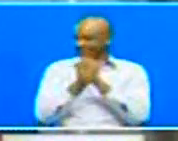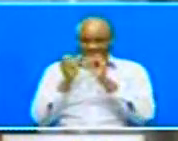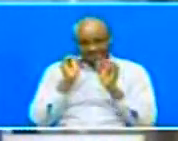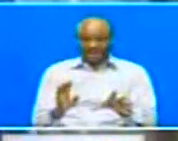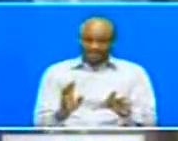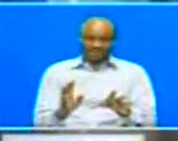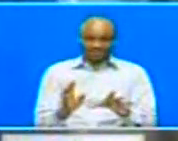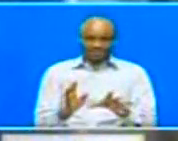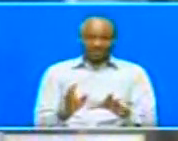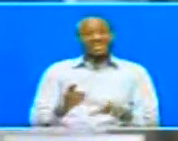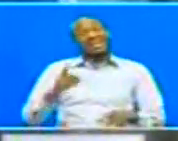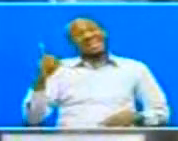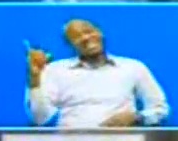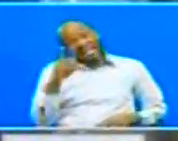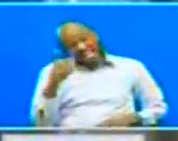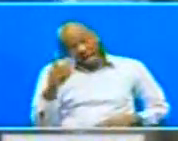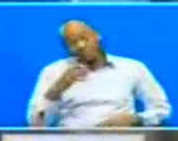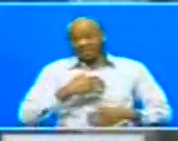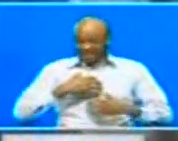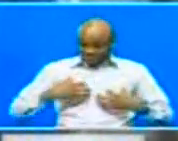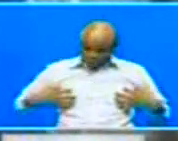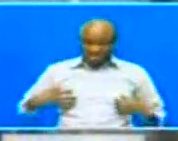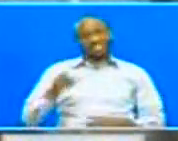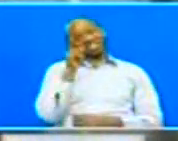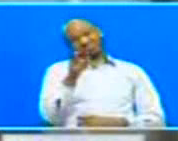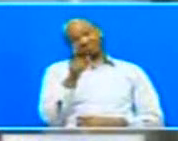Mambo ya Dadaab na mambo ya refugees.